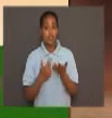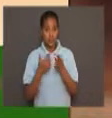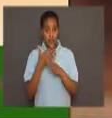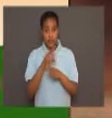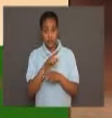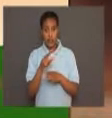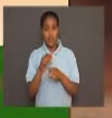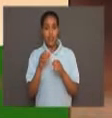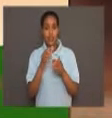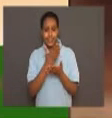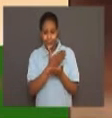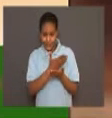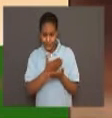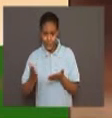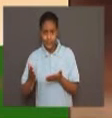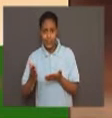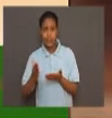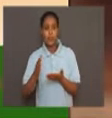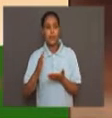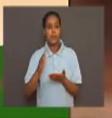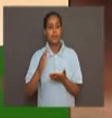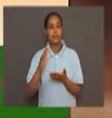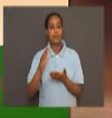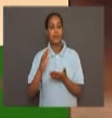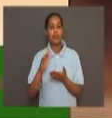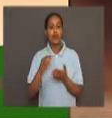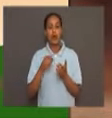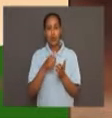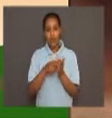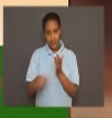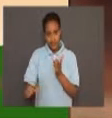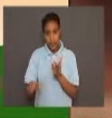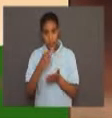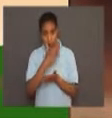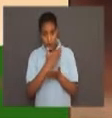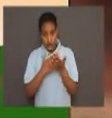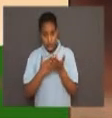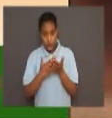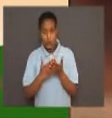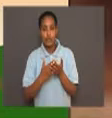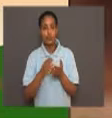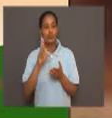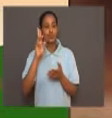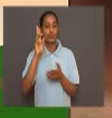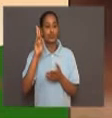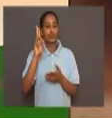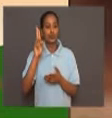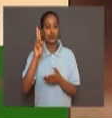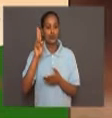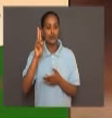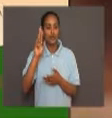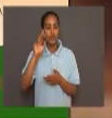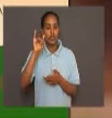Then they excrete nitrogenous wastes, partially as urea or